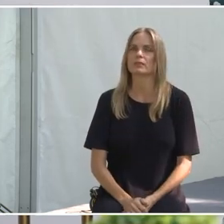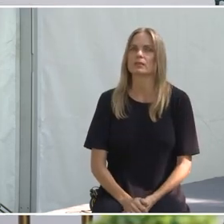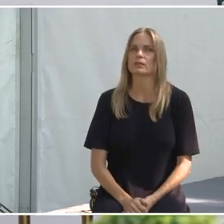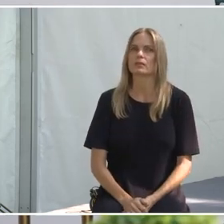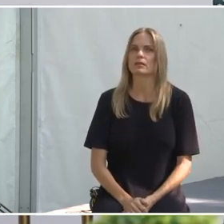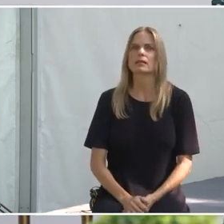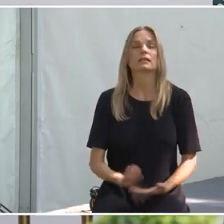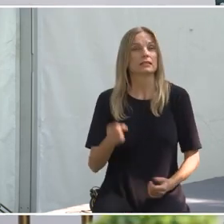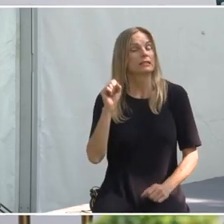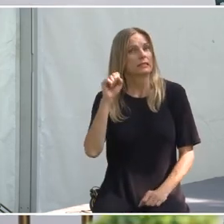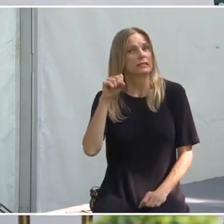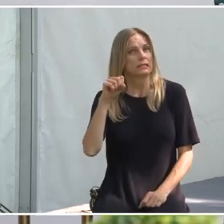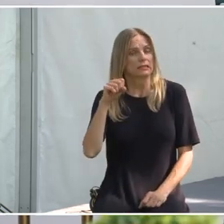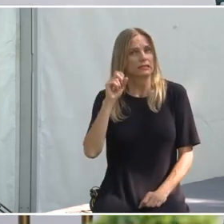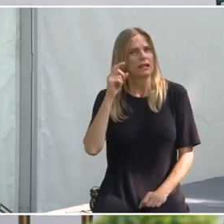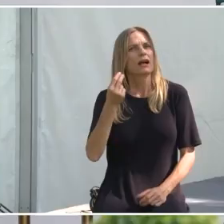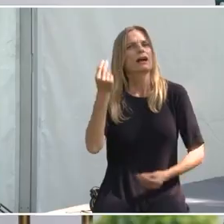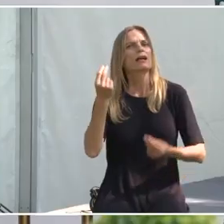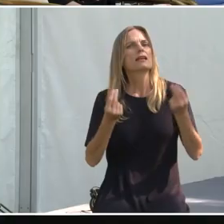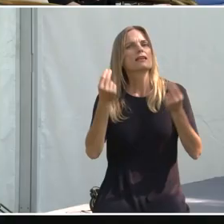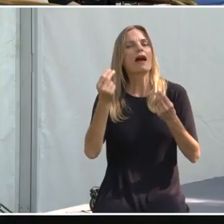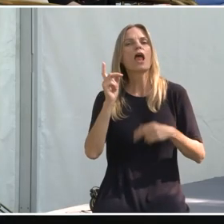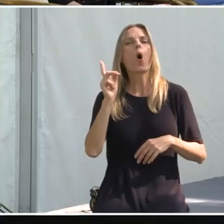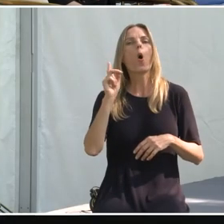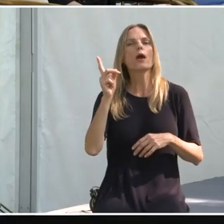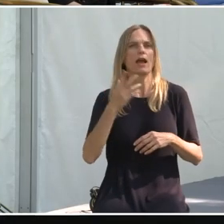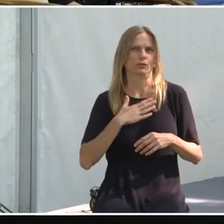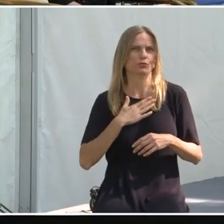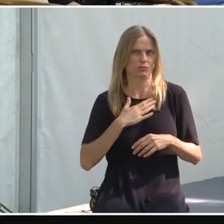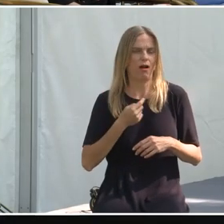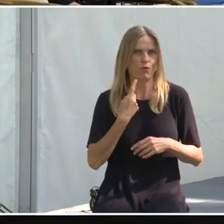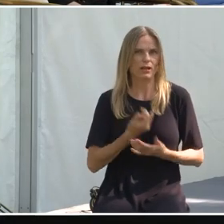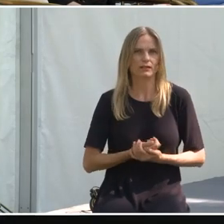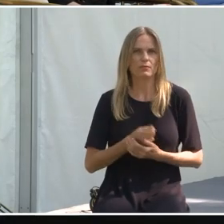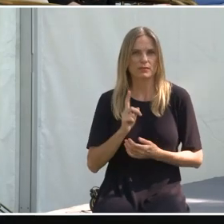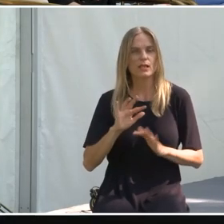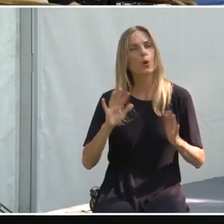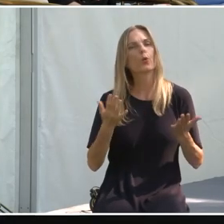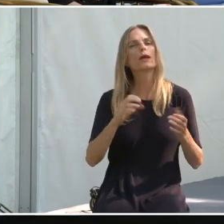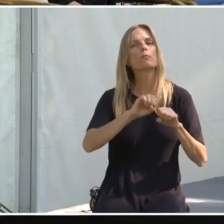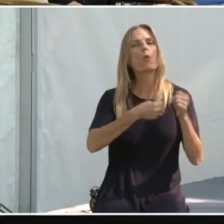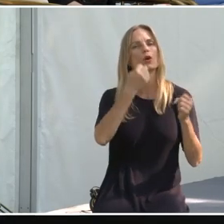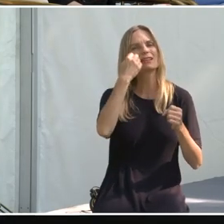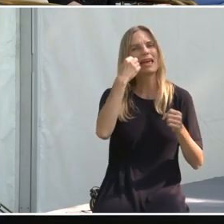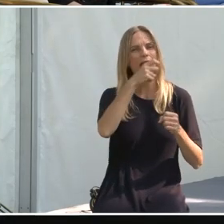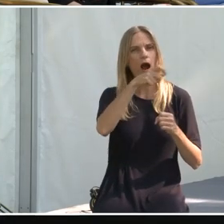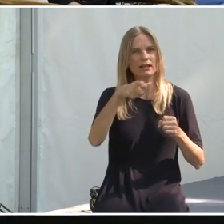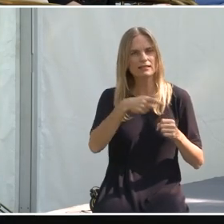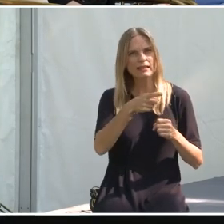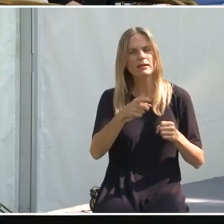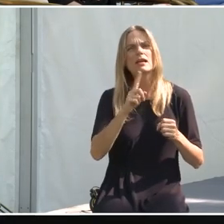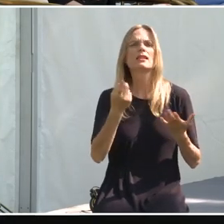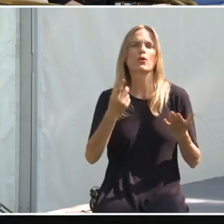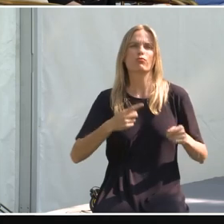I would really want to give a humor warning on when you're talking to especially teenagers. No sarcasm, please,